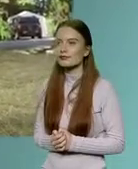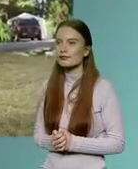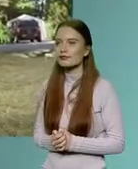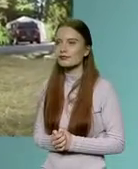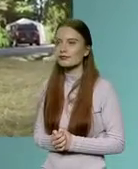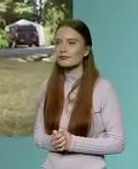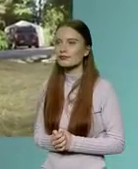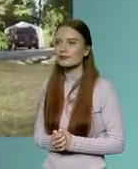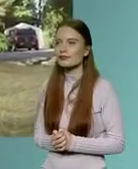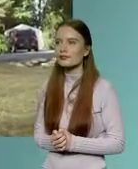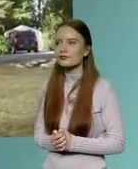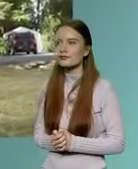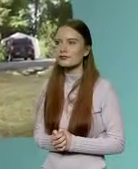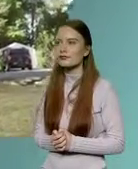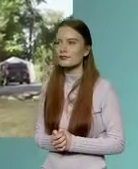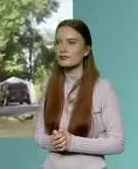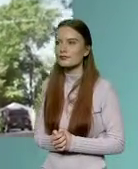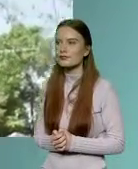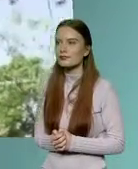sandwich.